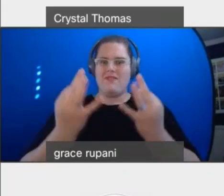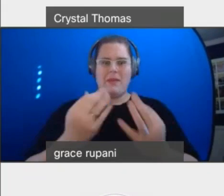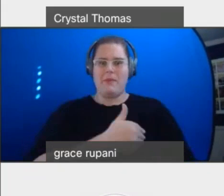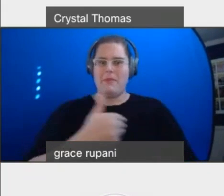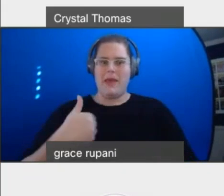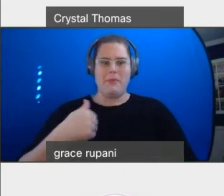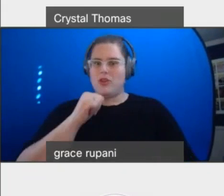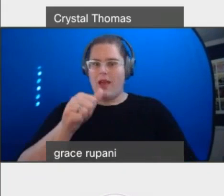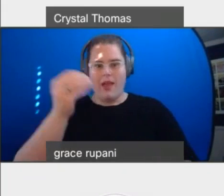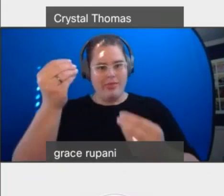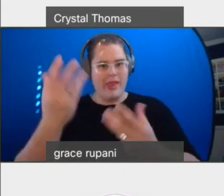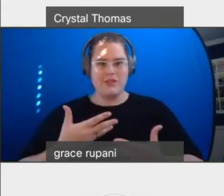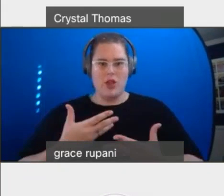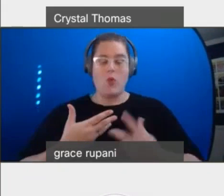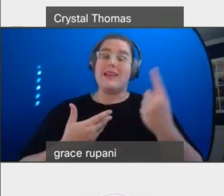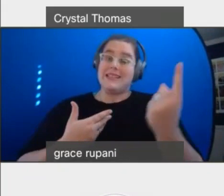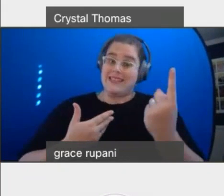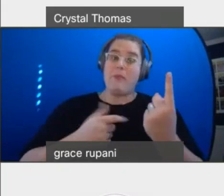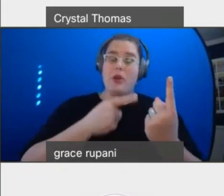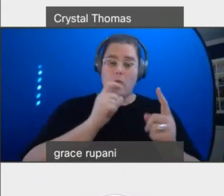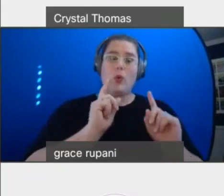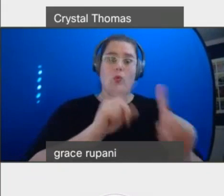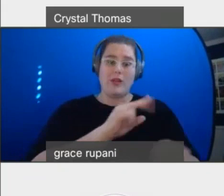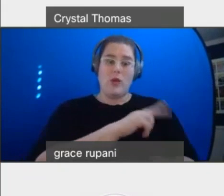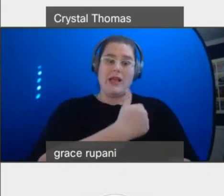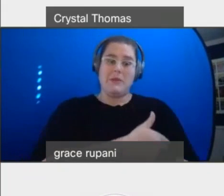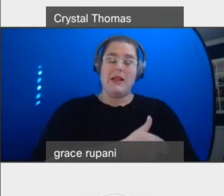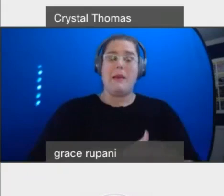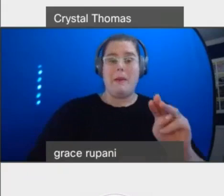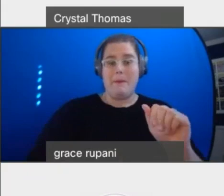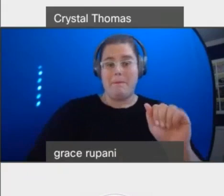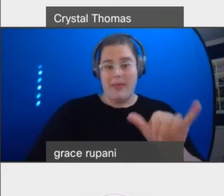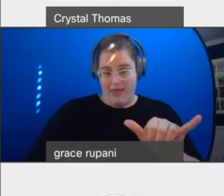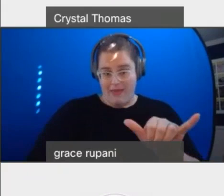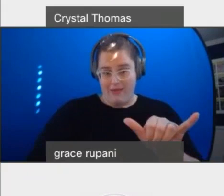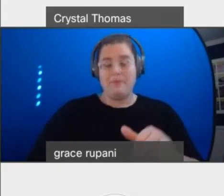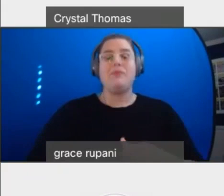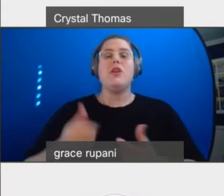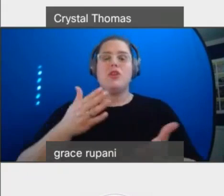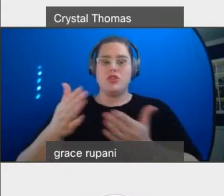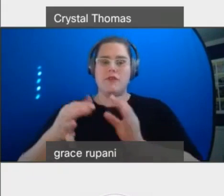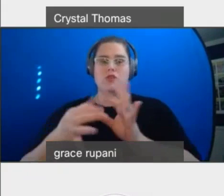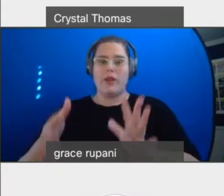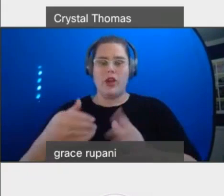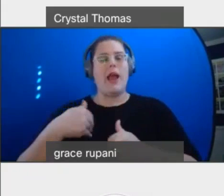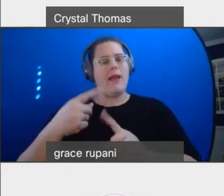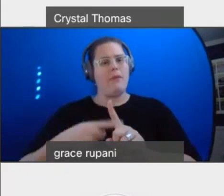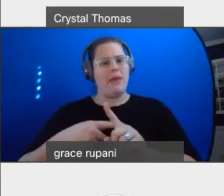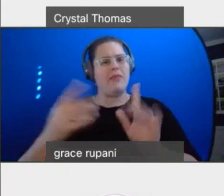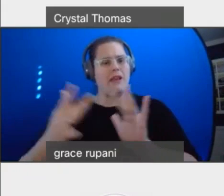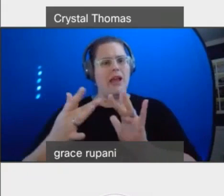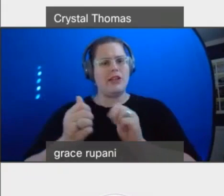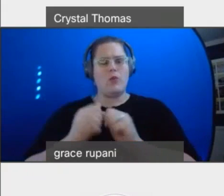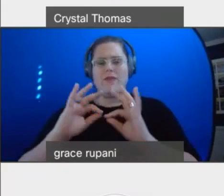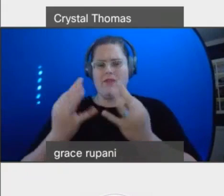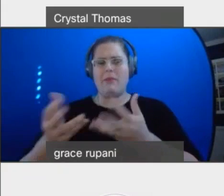the hospital in May. The service coordinators had monthly contact with the family, and it took over a